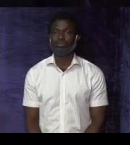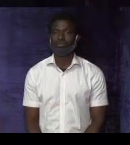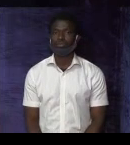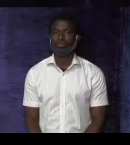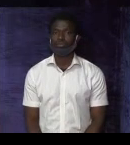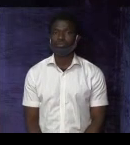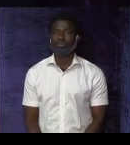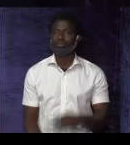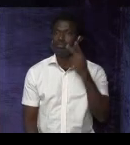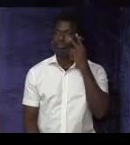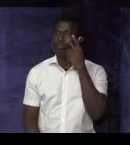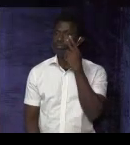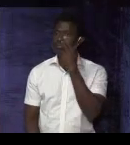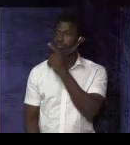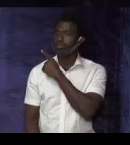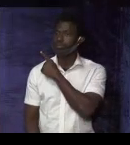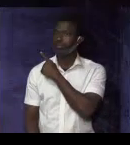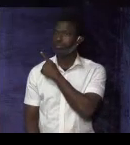Oh, okay, need the eraser here.